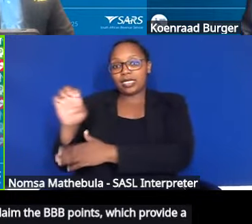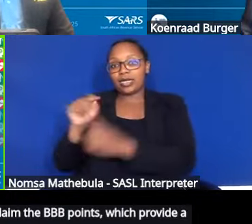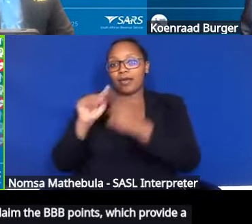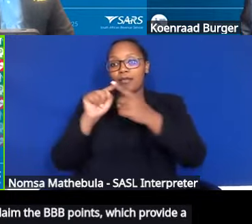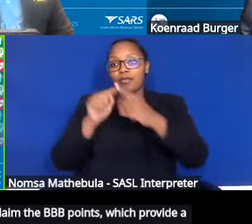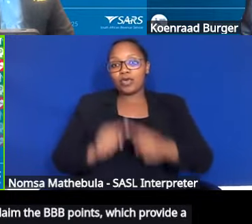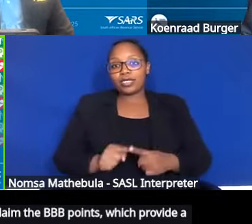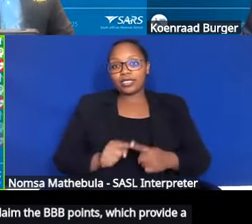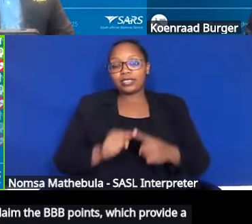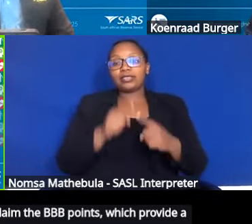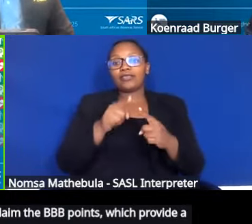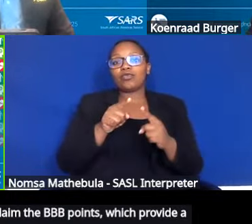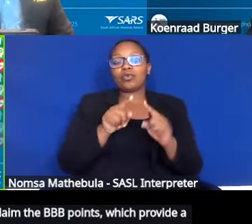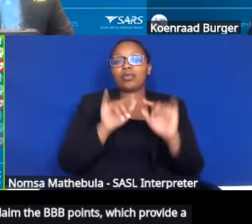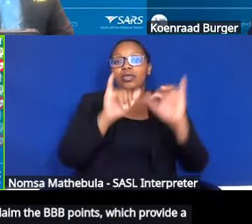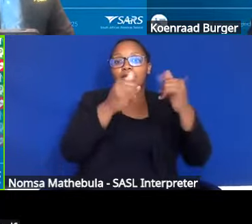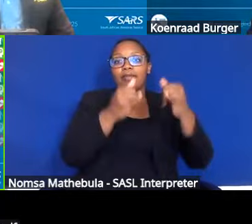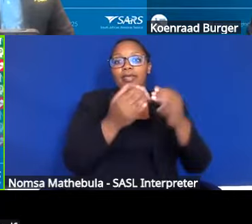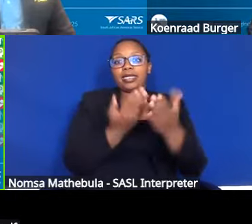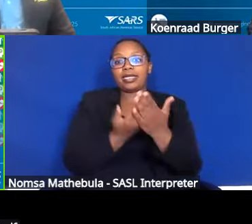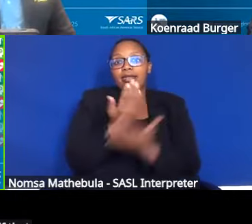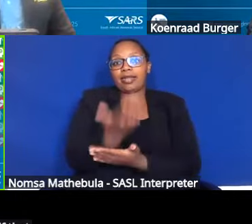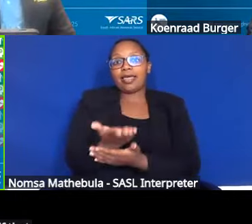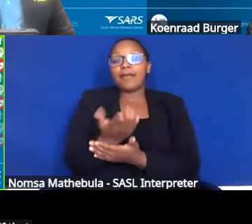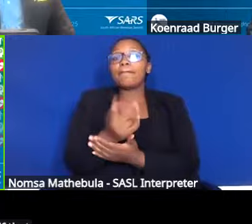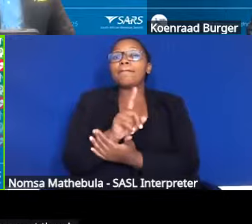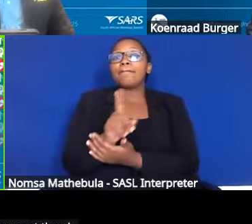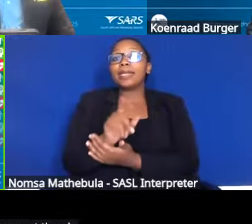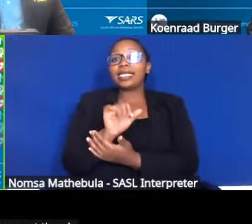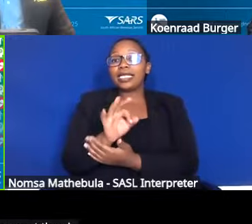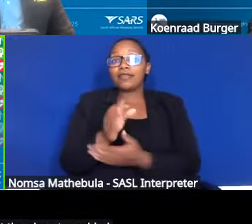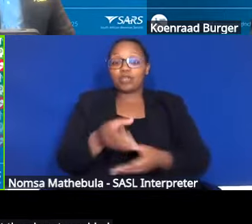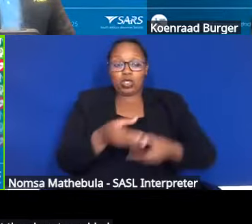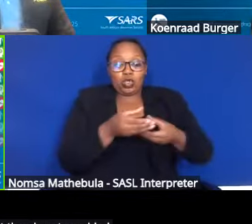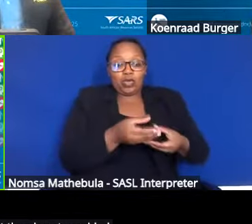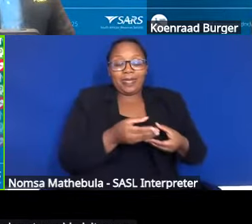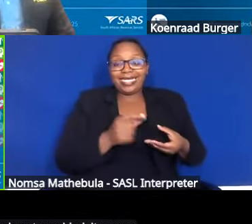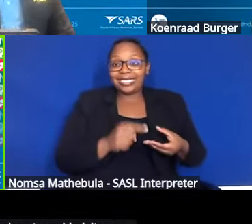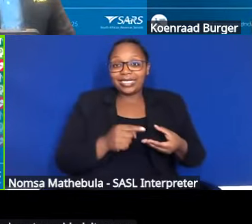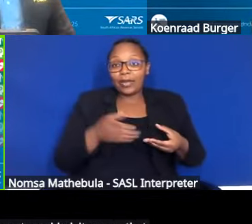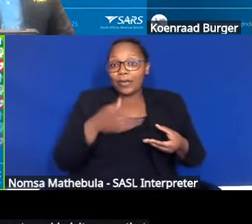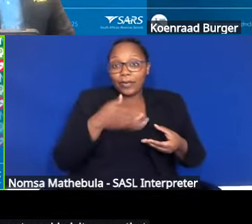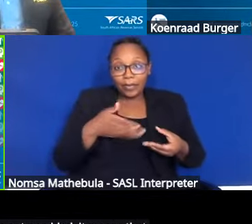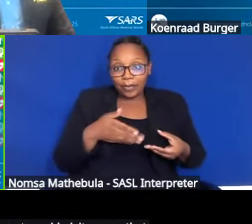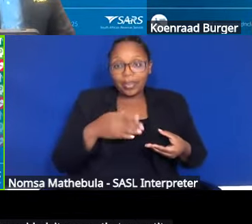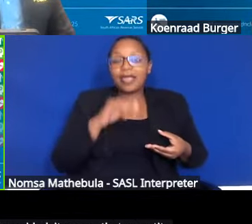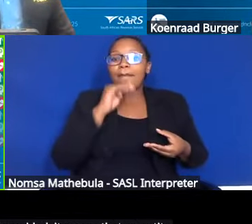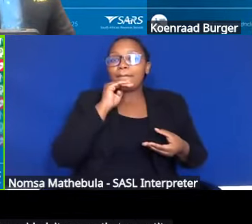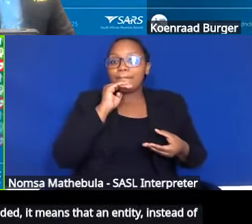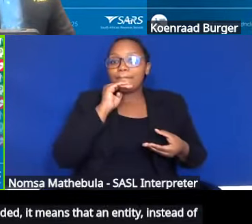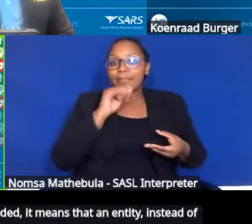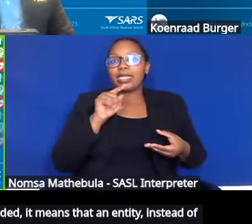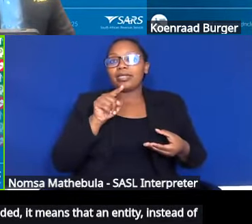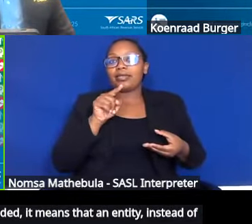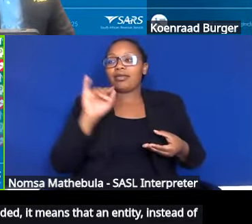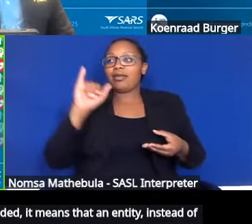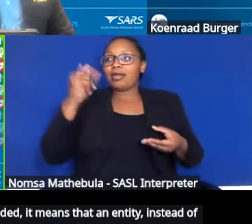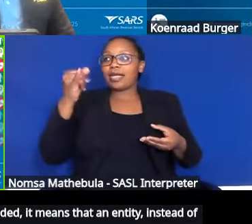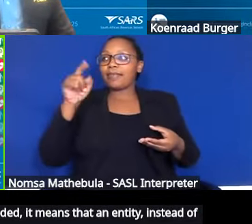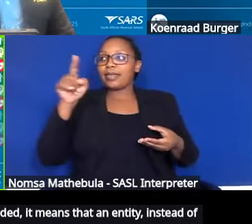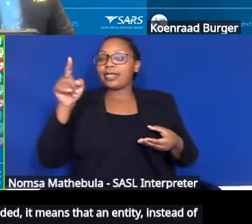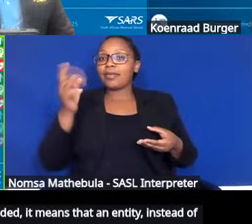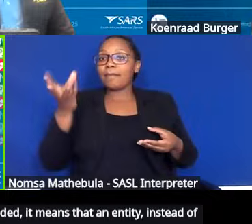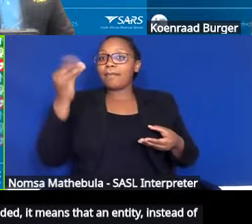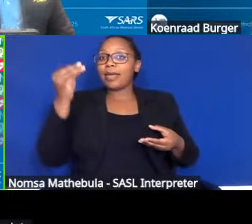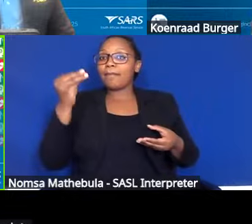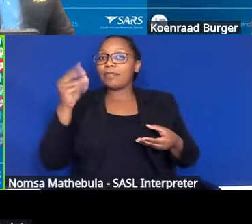entity. So if that document then is not provided, it means that an entity, instead of scoring 20